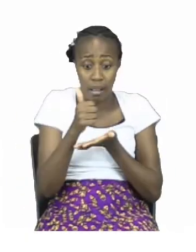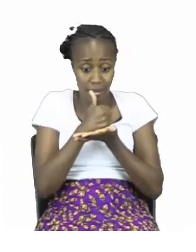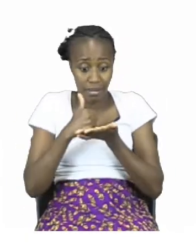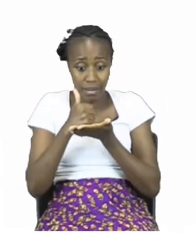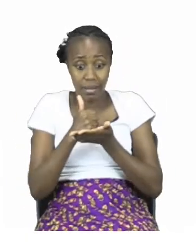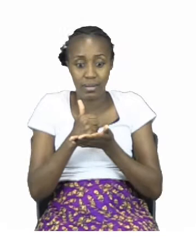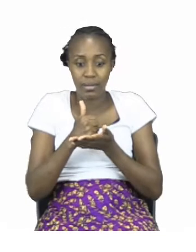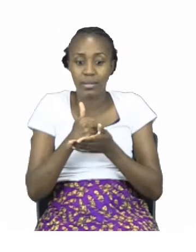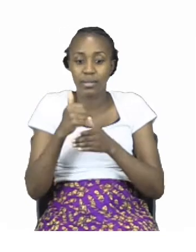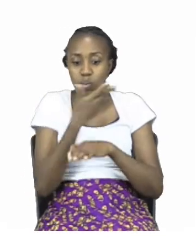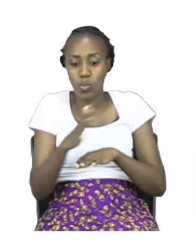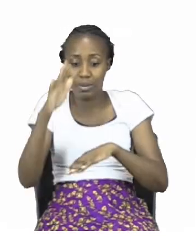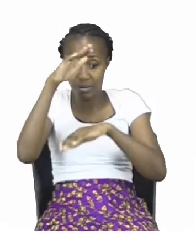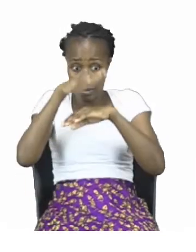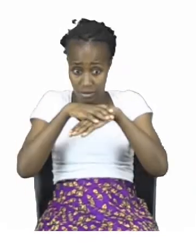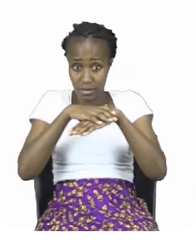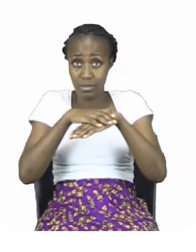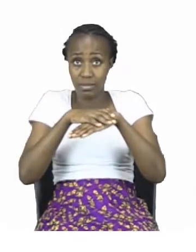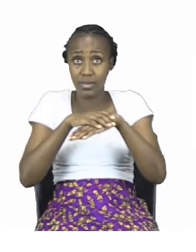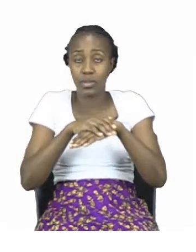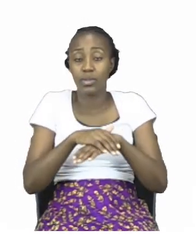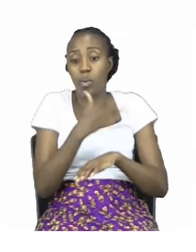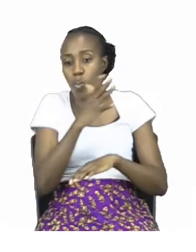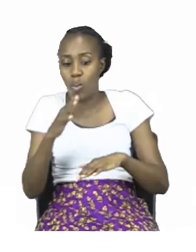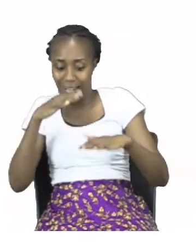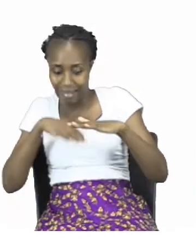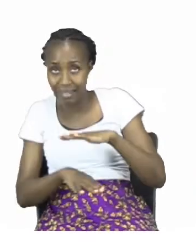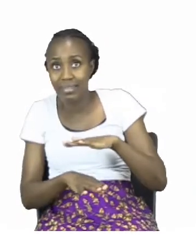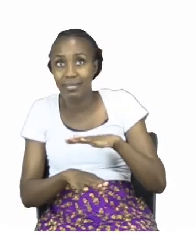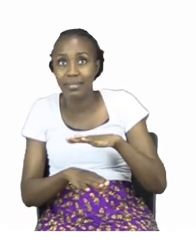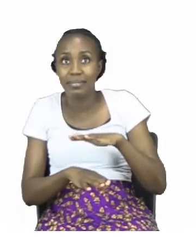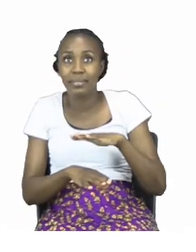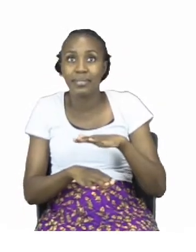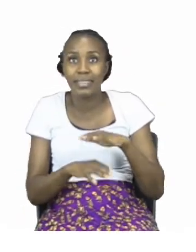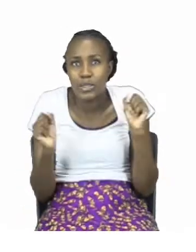clean, float, sink,